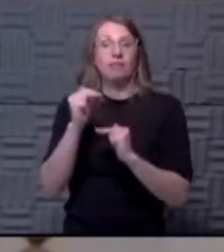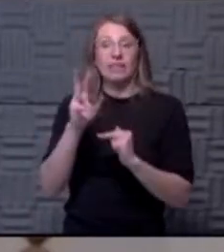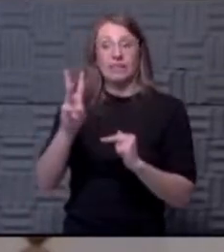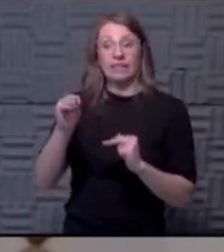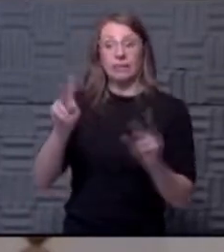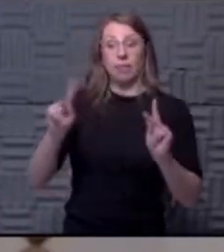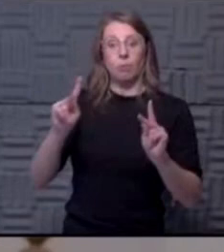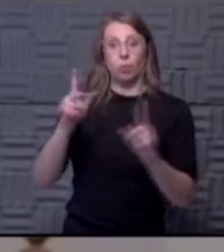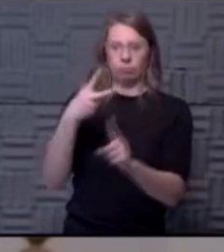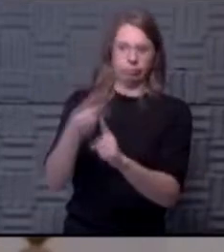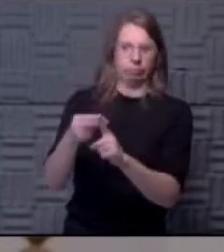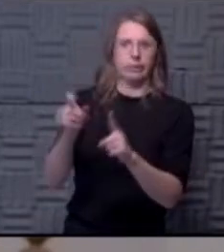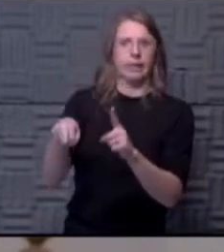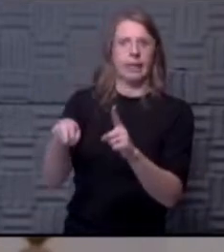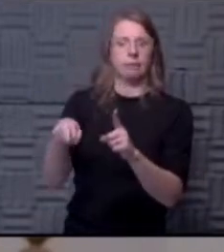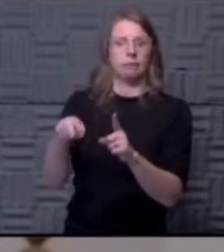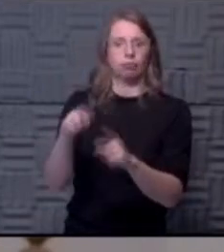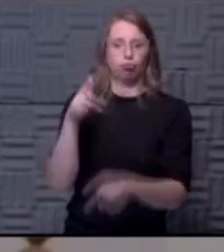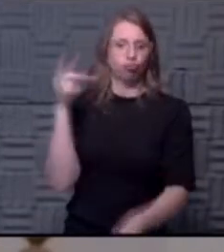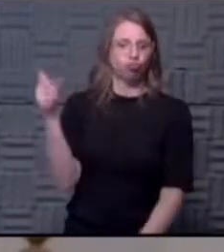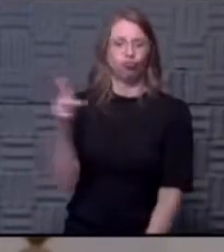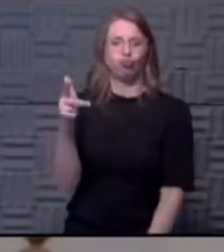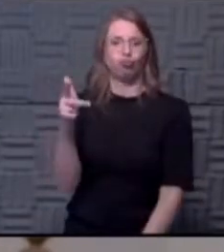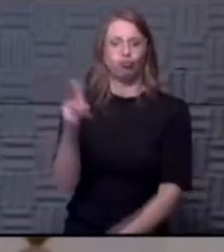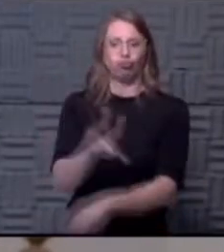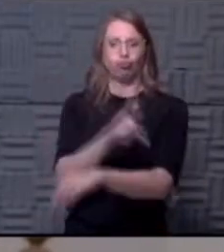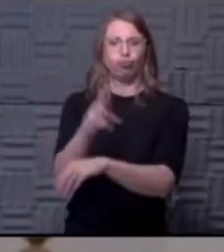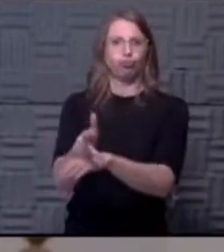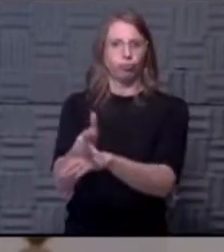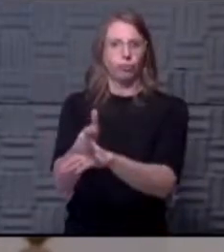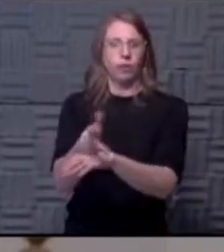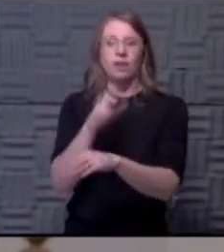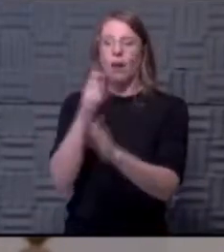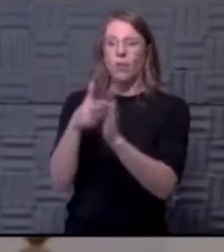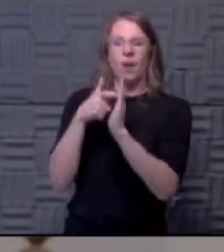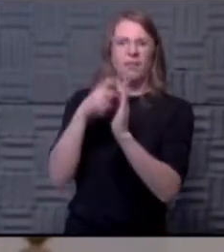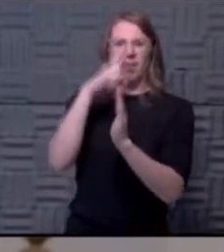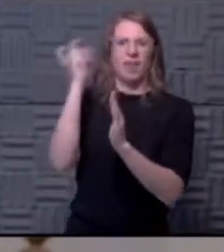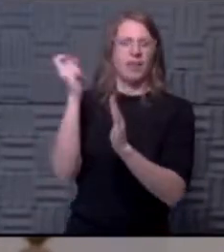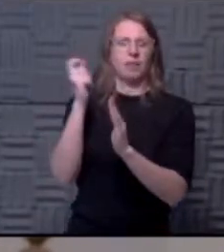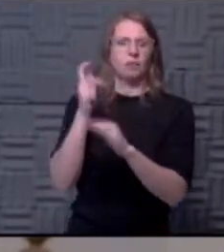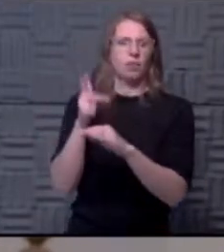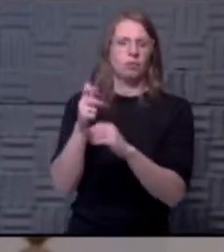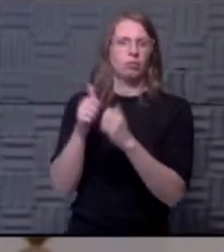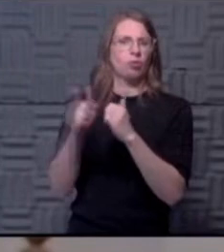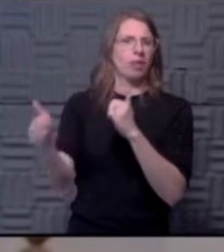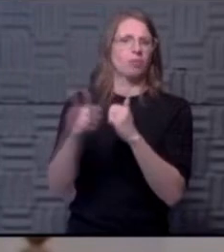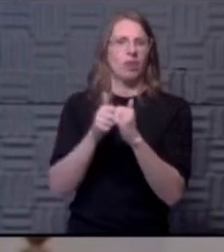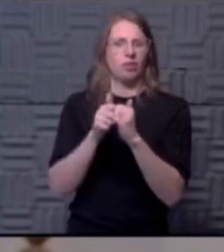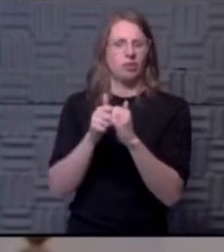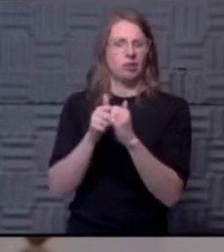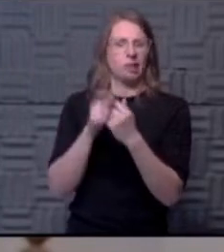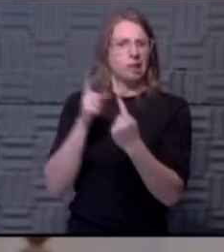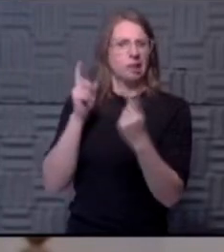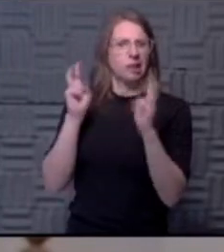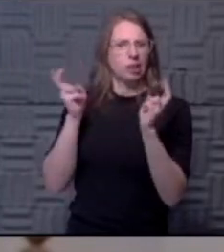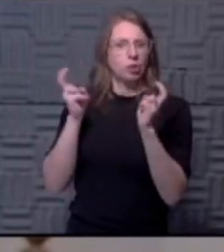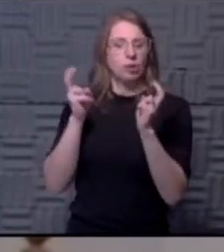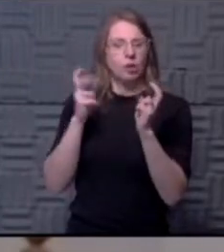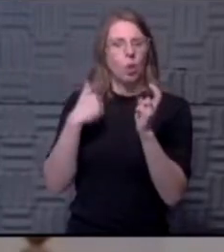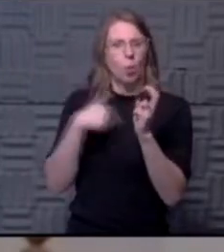people that need to have a vaccine, to not require them because of transportation difficulties, but actually take it to